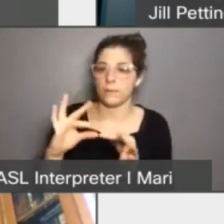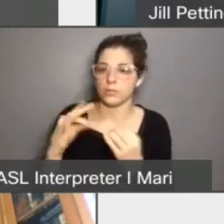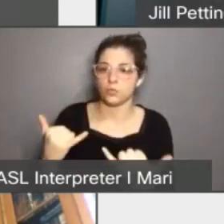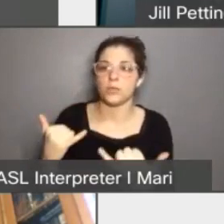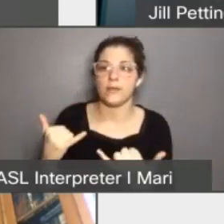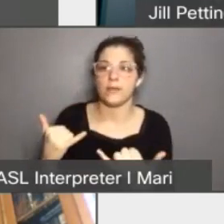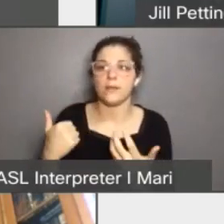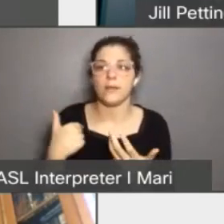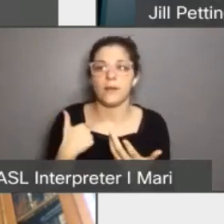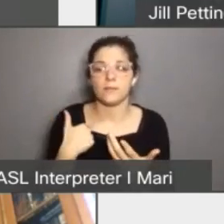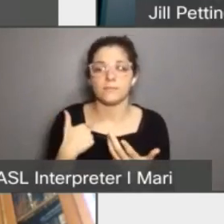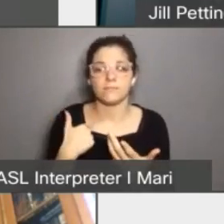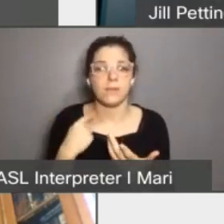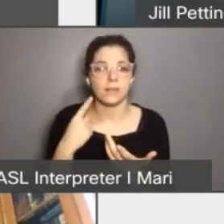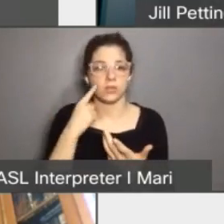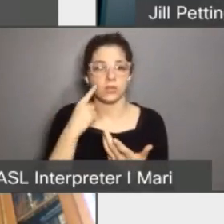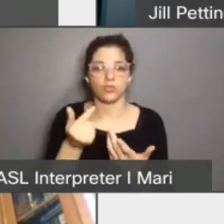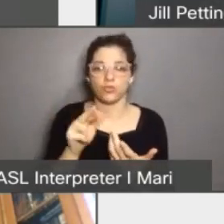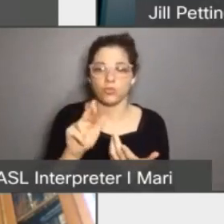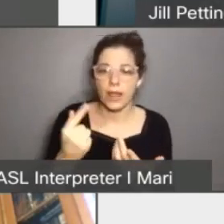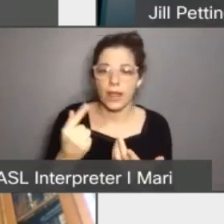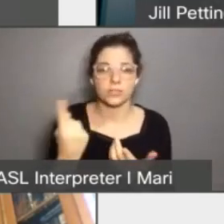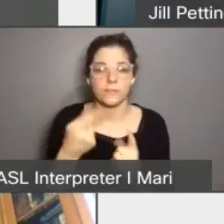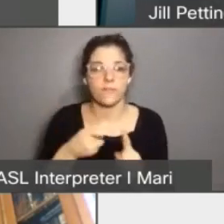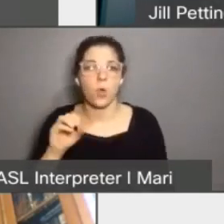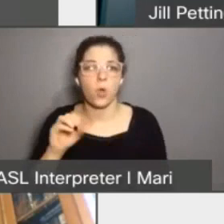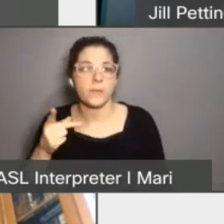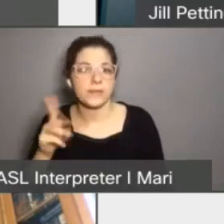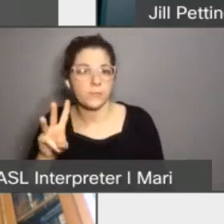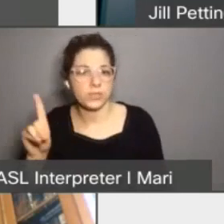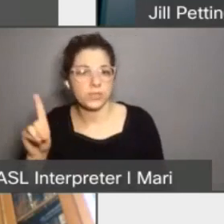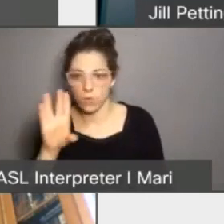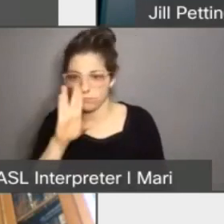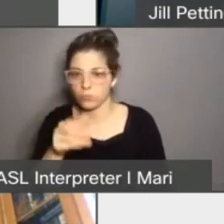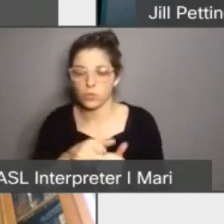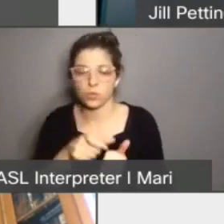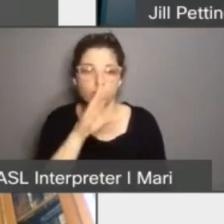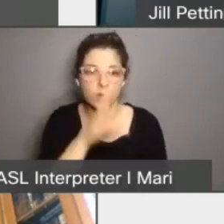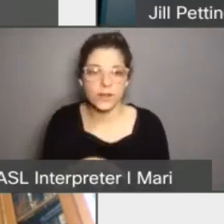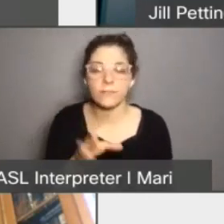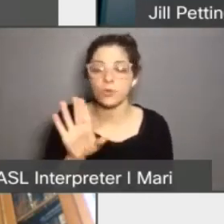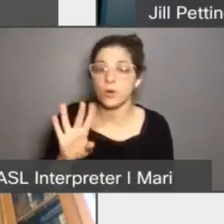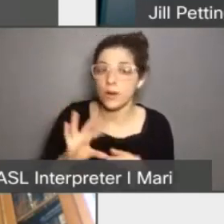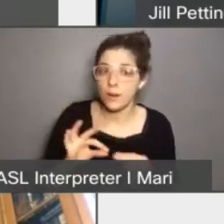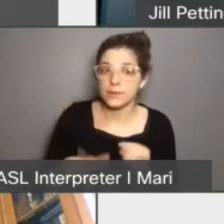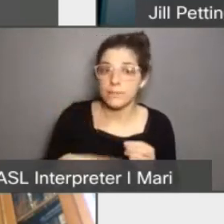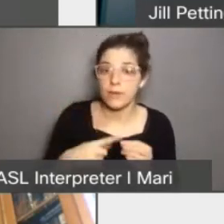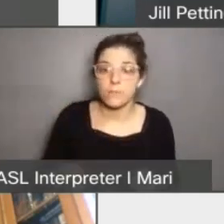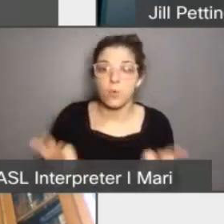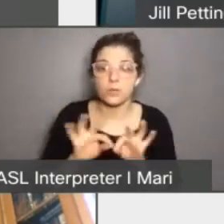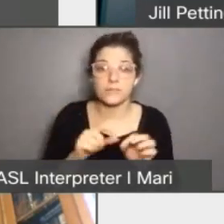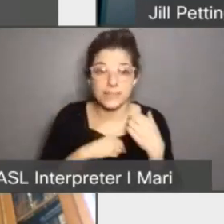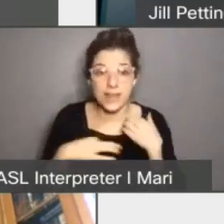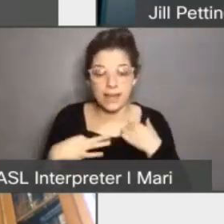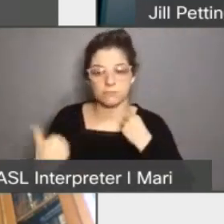and I think Greg or somebody from OPWDD will follow up with you directly. But we also, your comments about the importance of staff